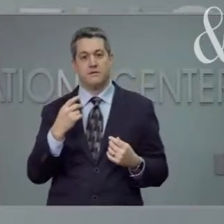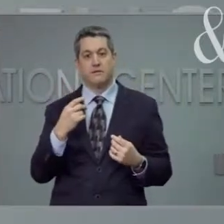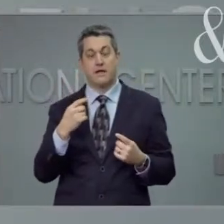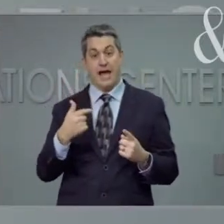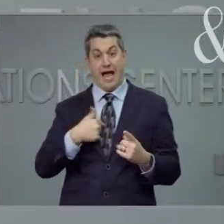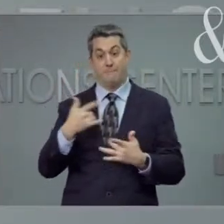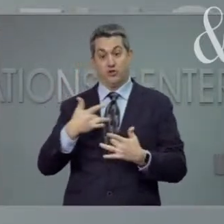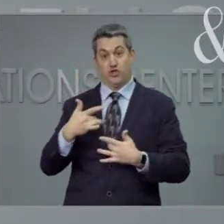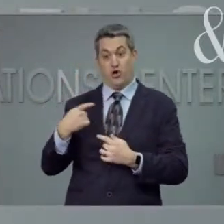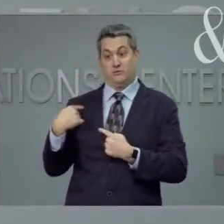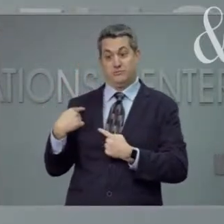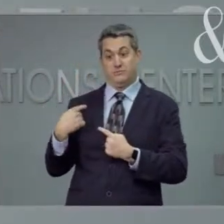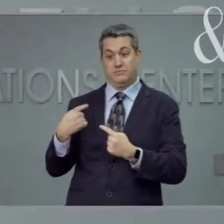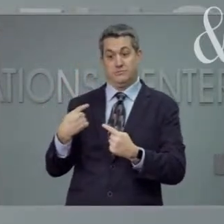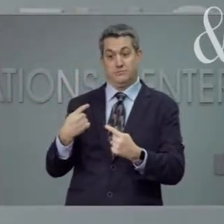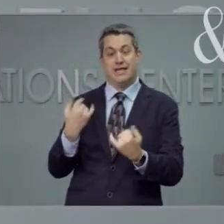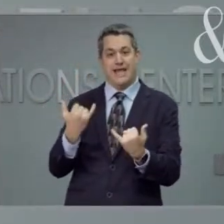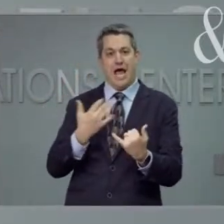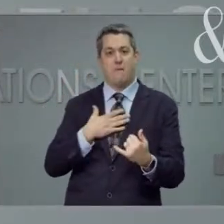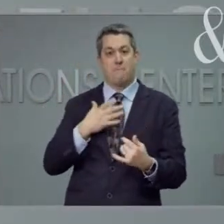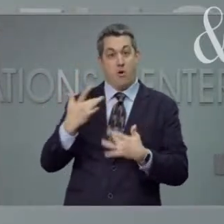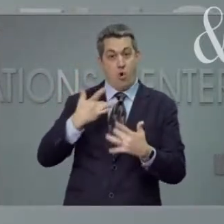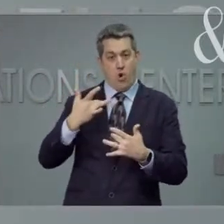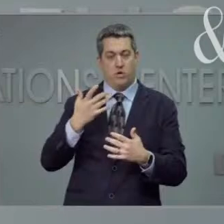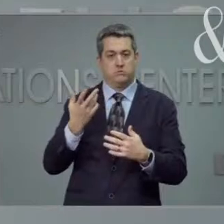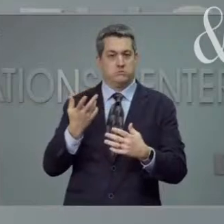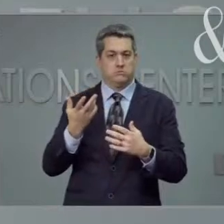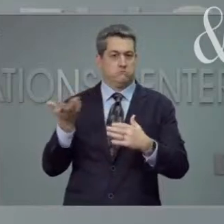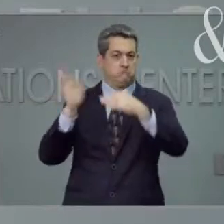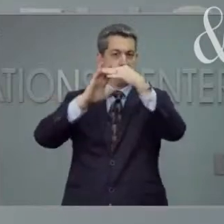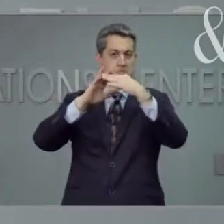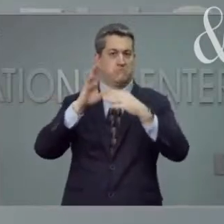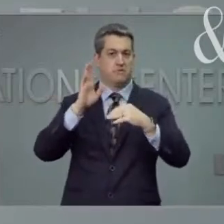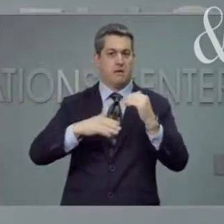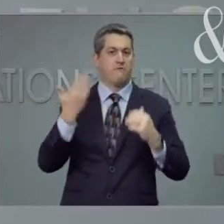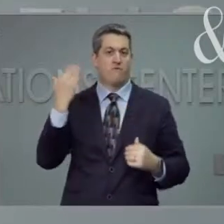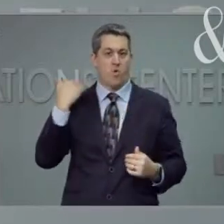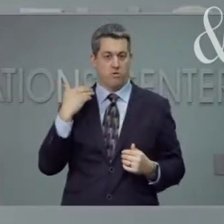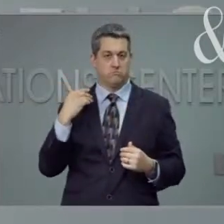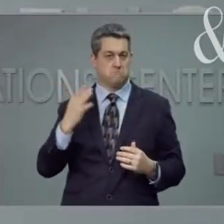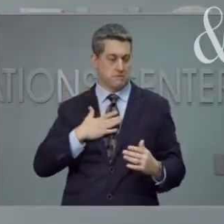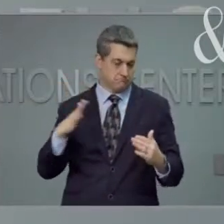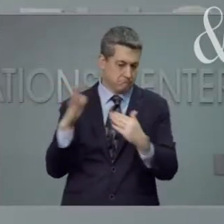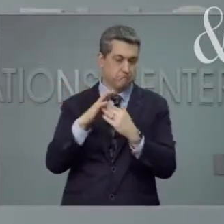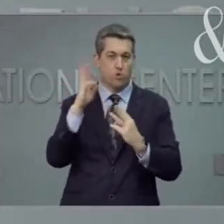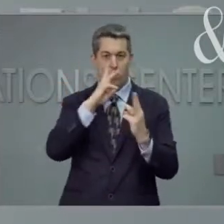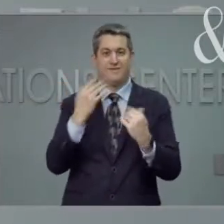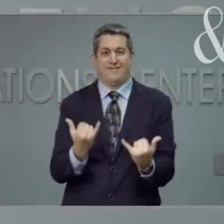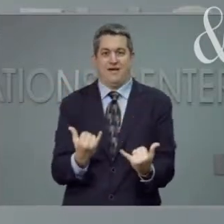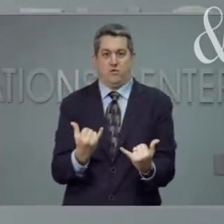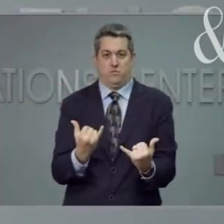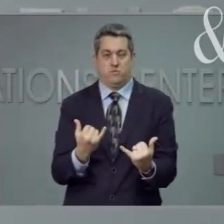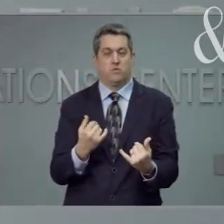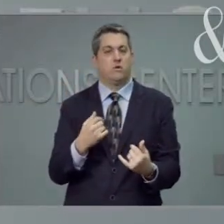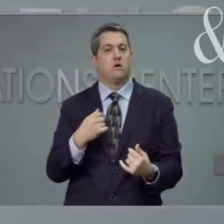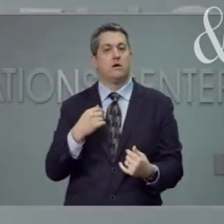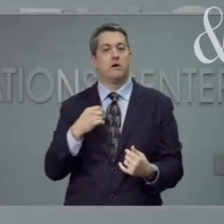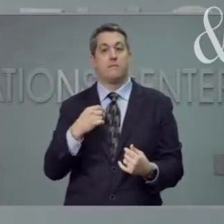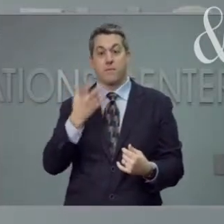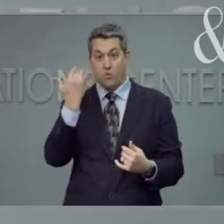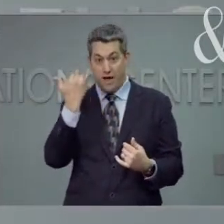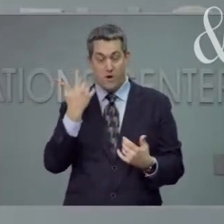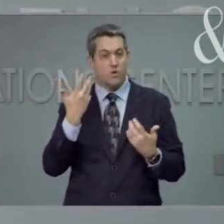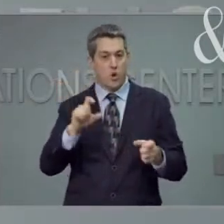I have been through this pandemic. I think our hospitals are managing, but it's going to take all of our work to make sure that we don't overwhelm our hospitals. Thank